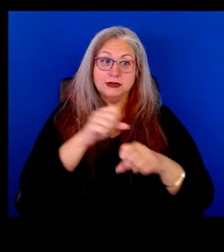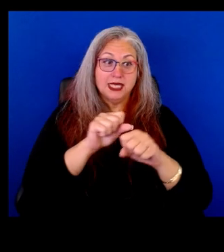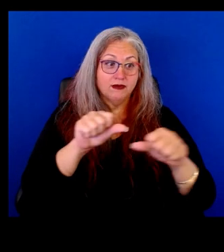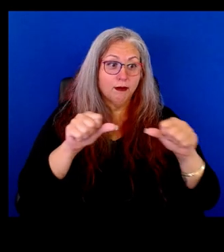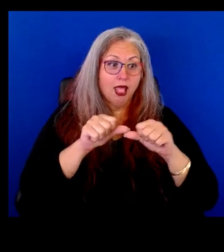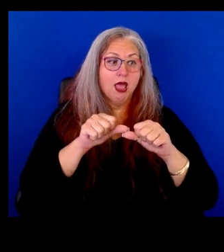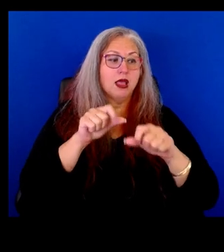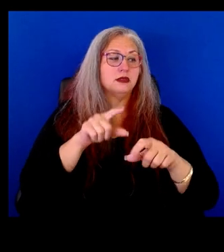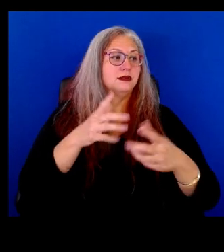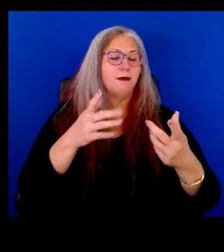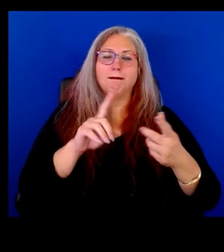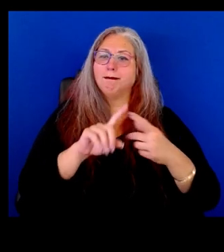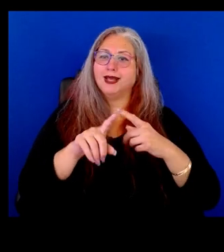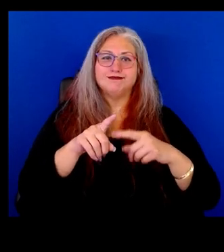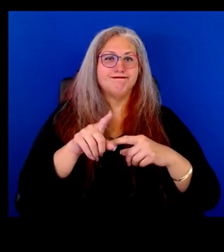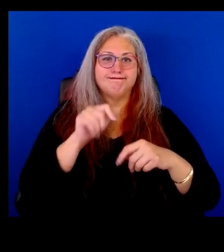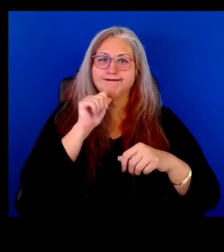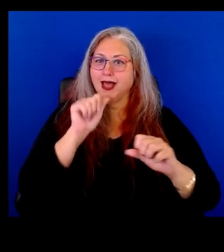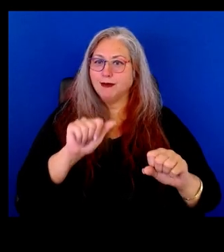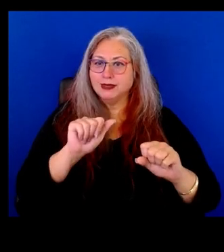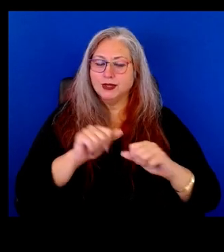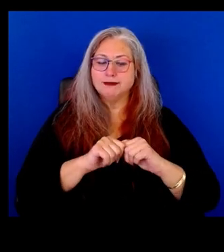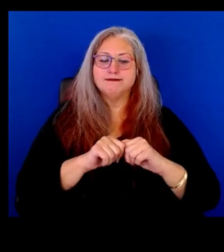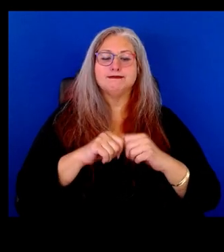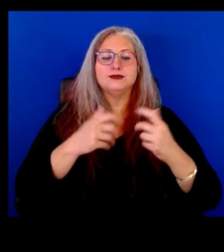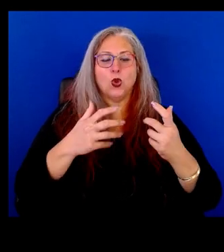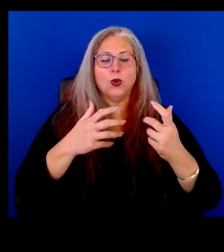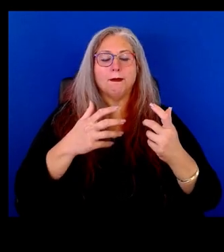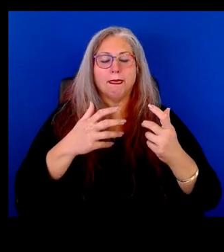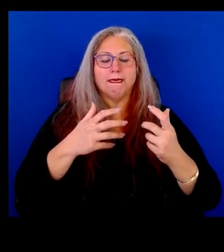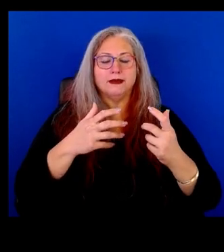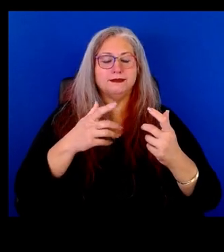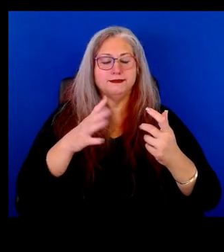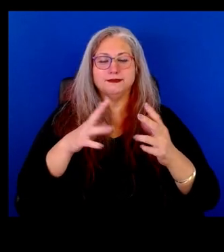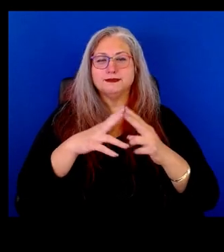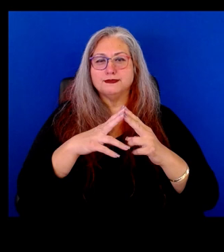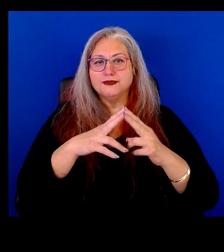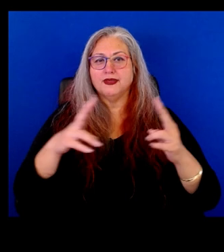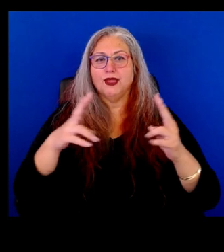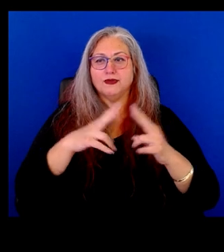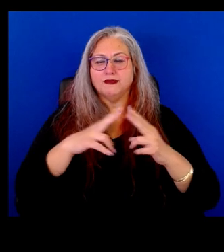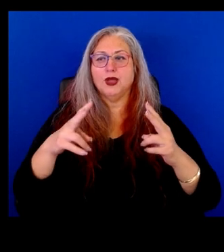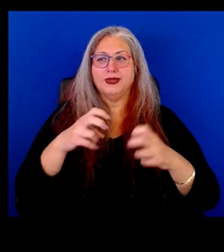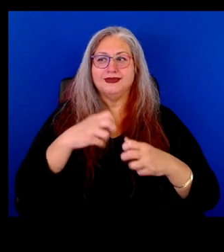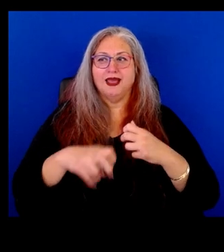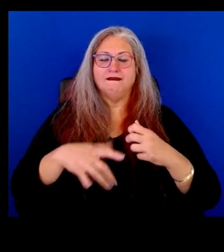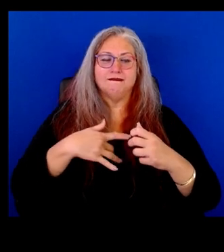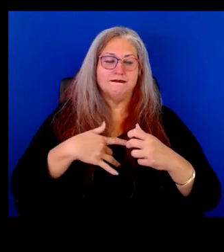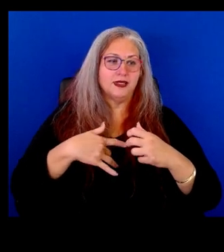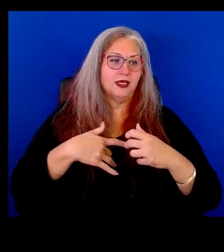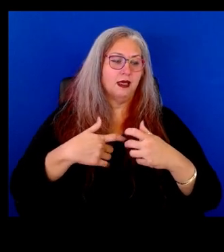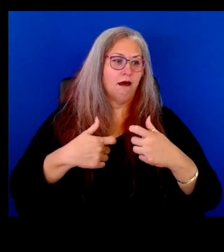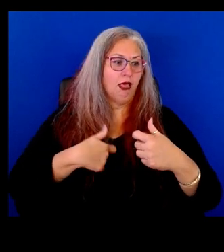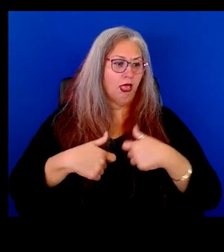shelter, a different kind of shelter, but it was not possible. So this was very, very torturous for them.